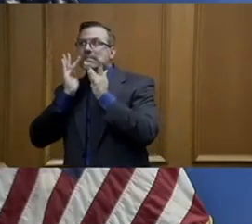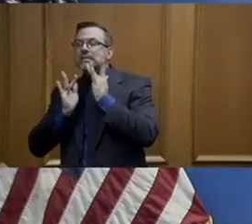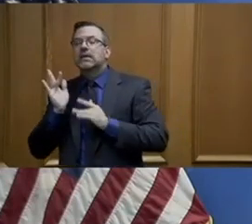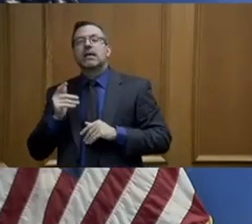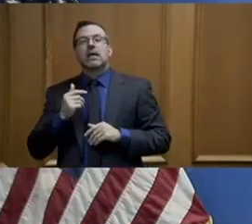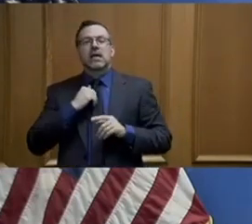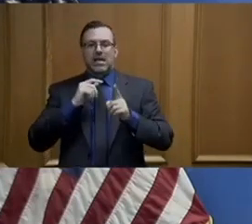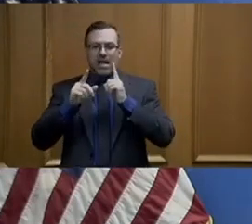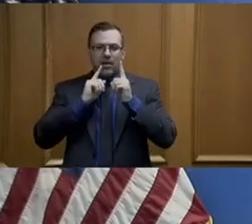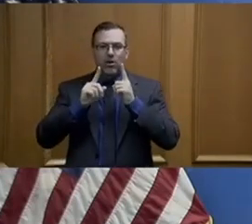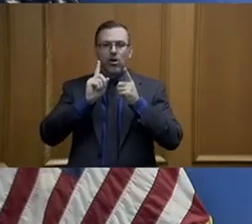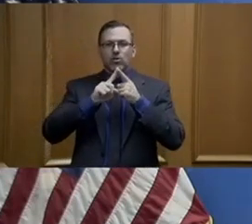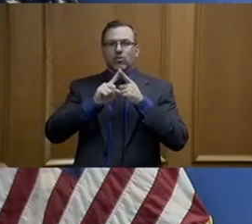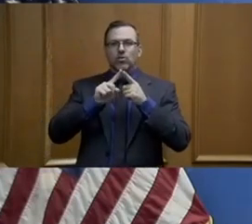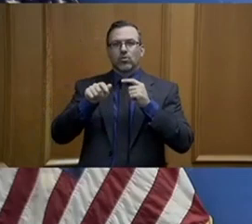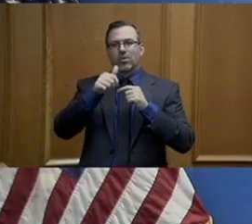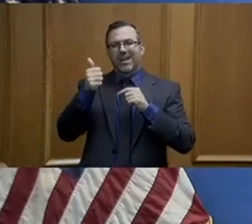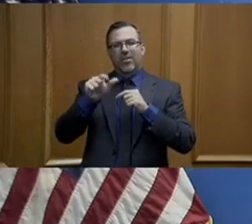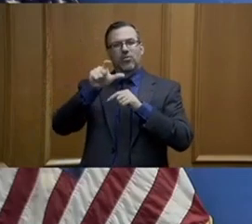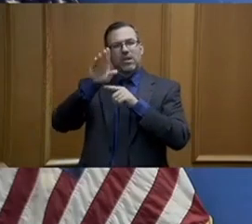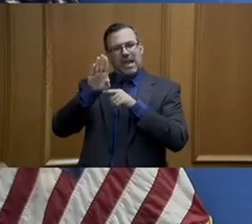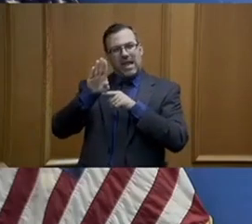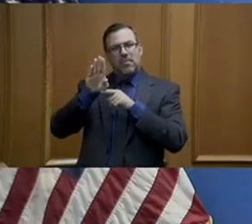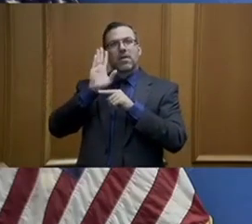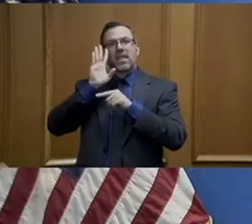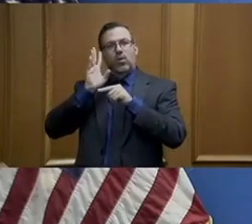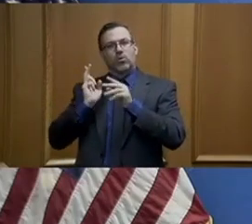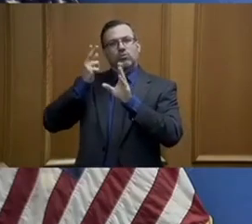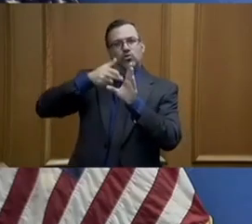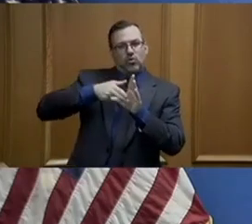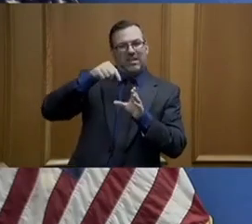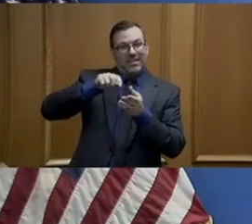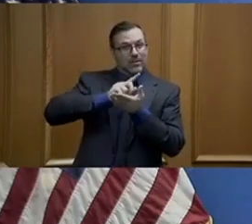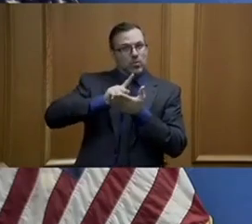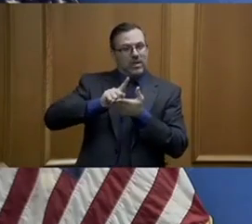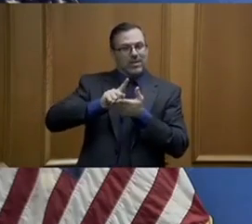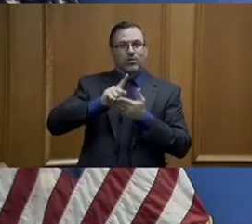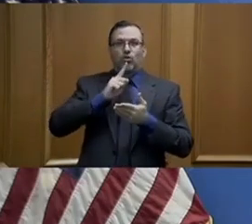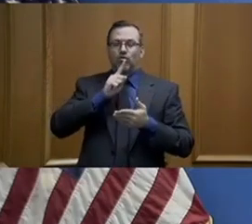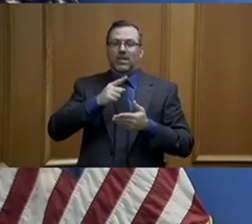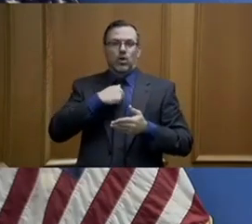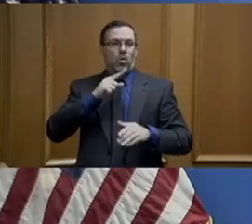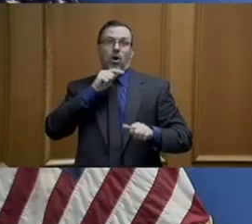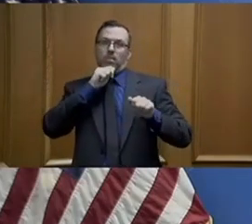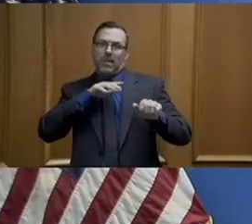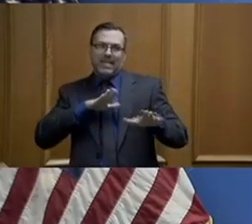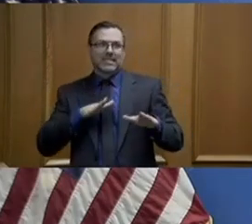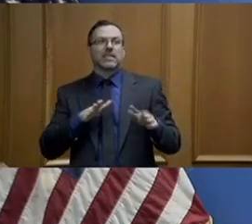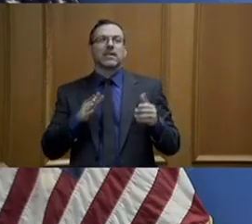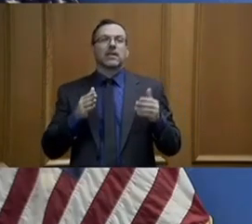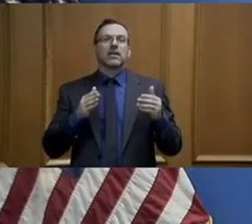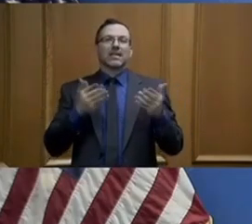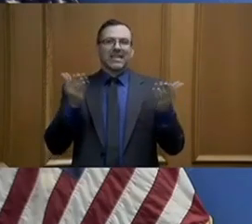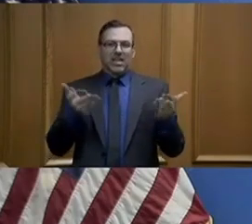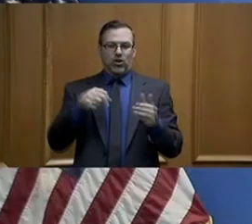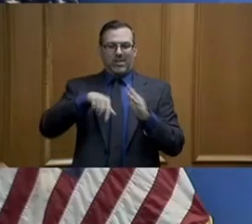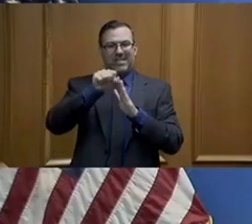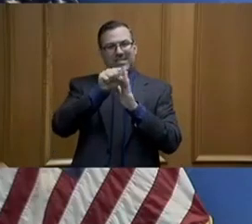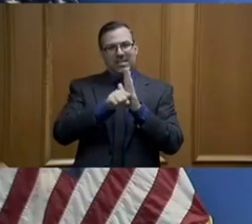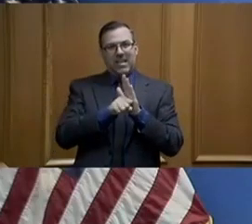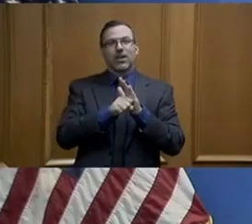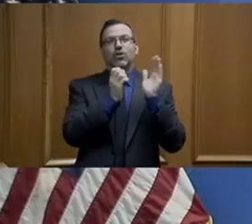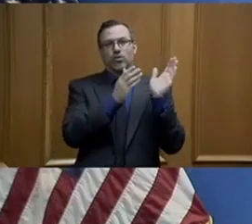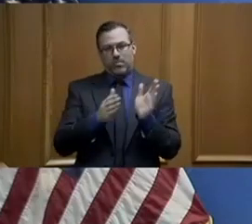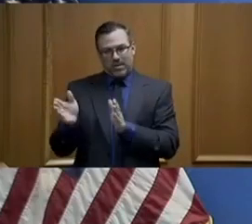phone today with another lab that's coming online this week, so we're really blessed here in the state to be able to plan our